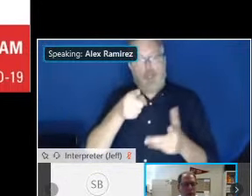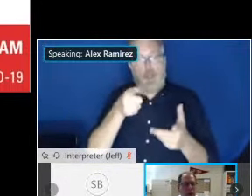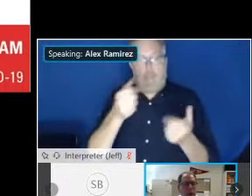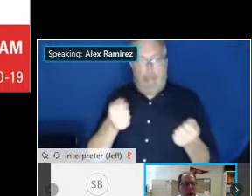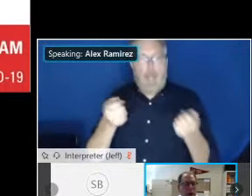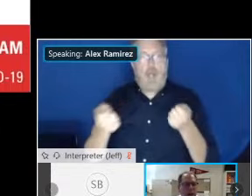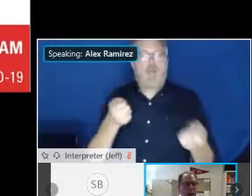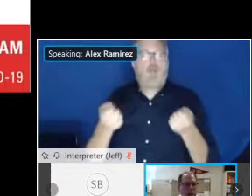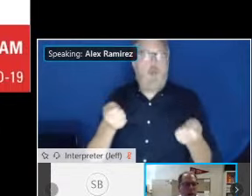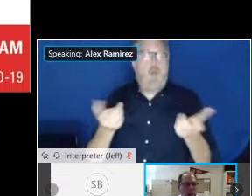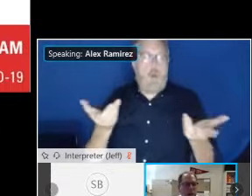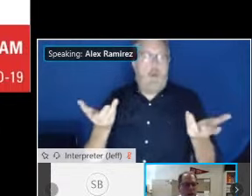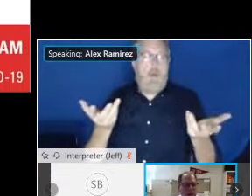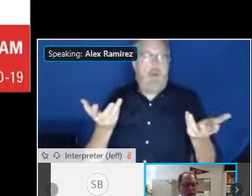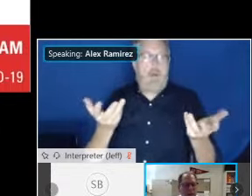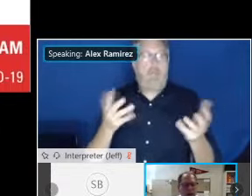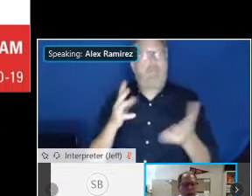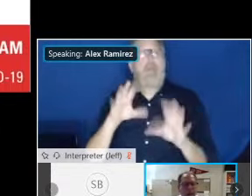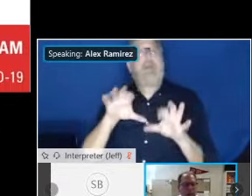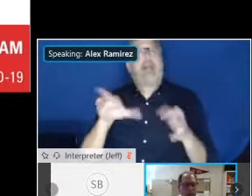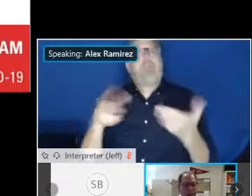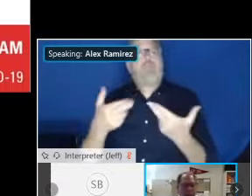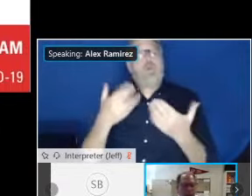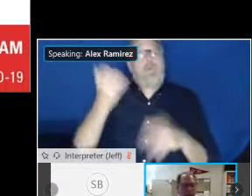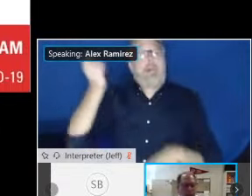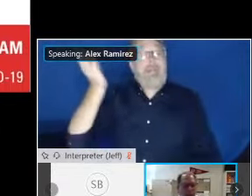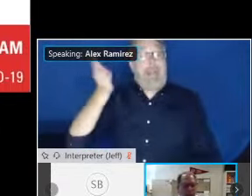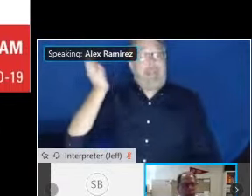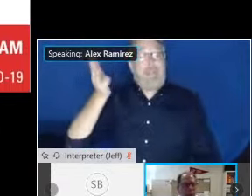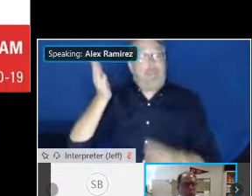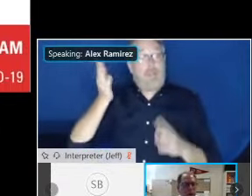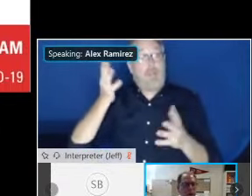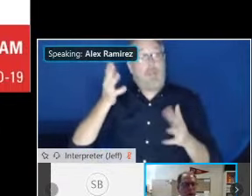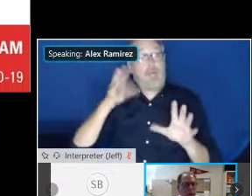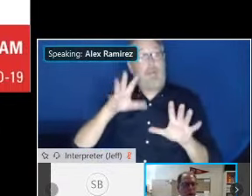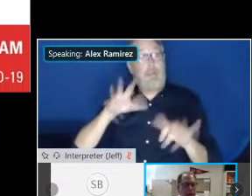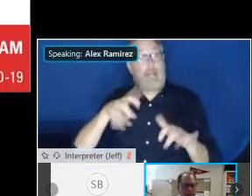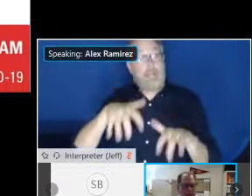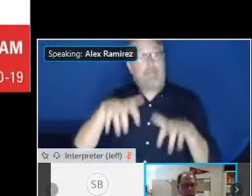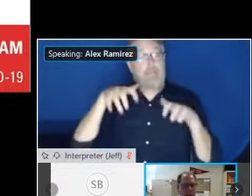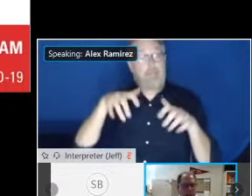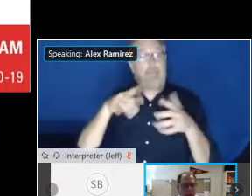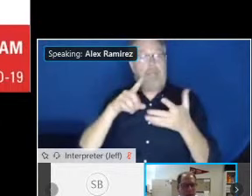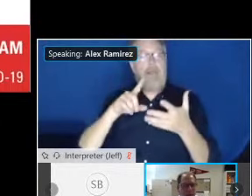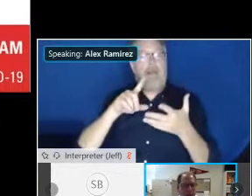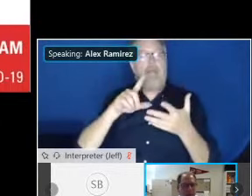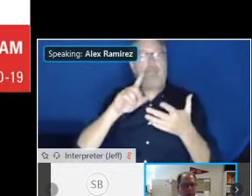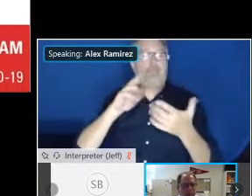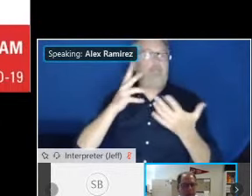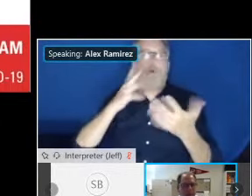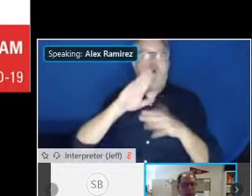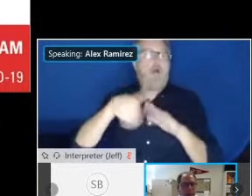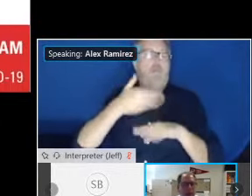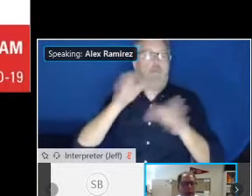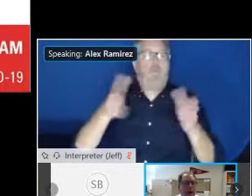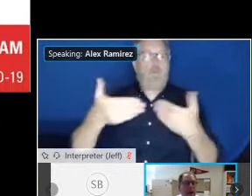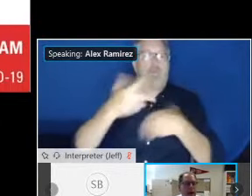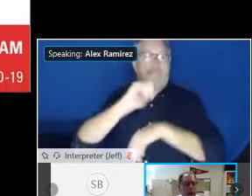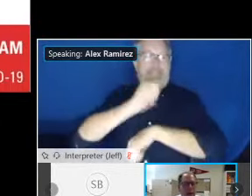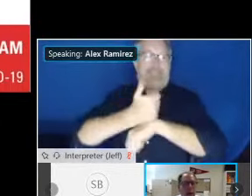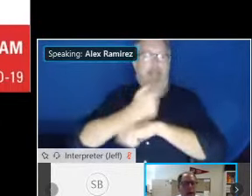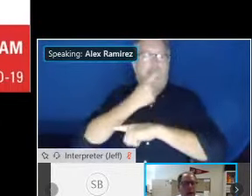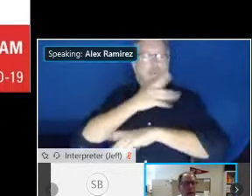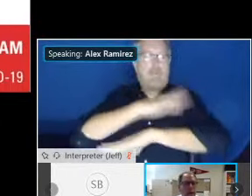control. Our classroom lectures, again, have been designed to create that separation.